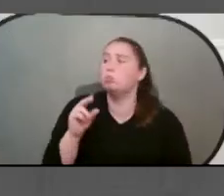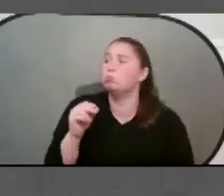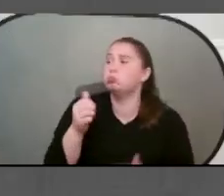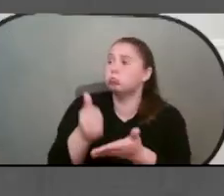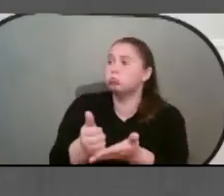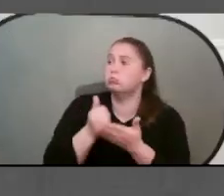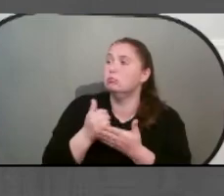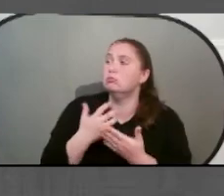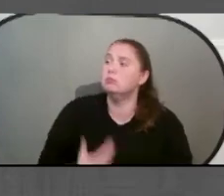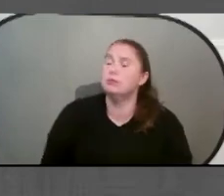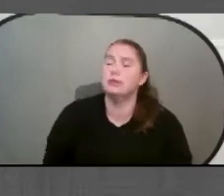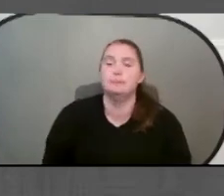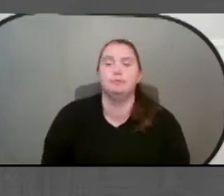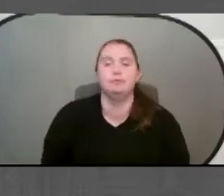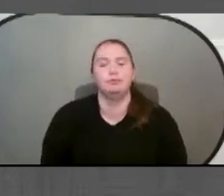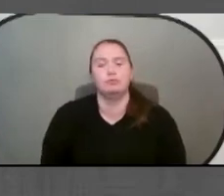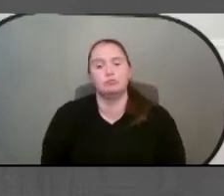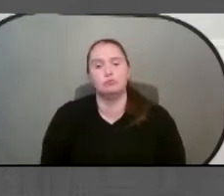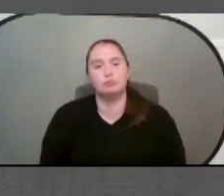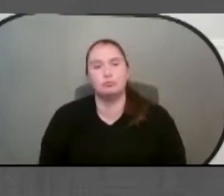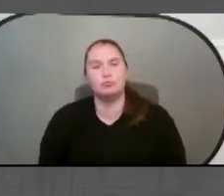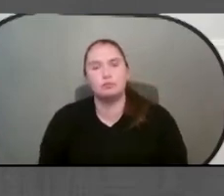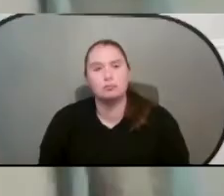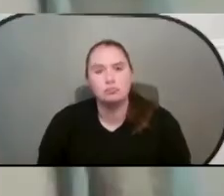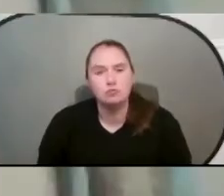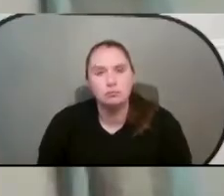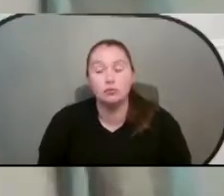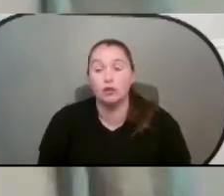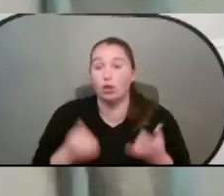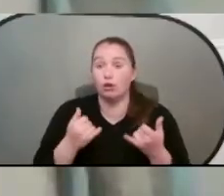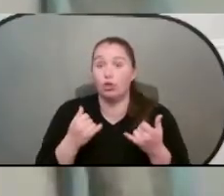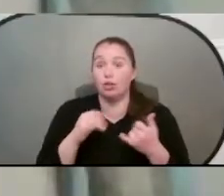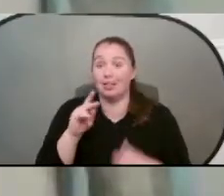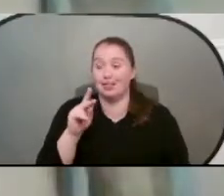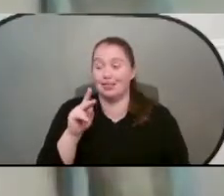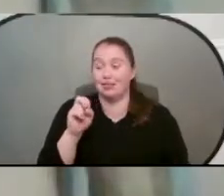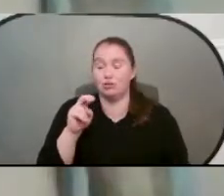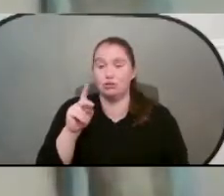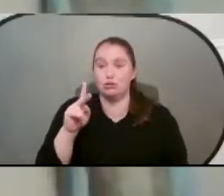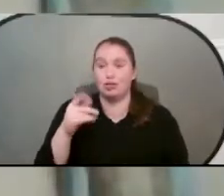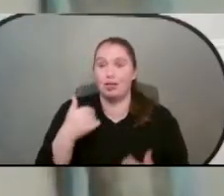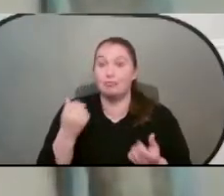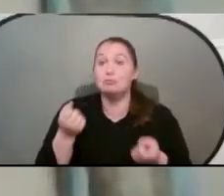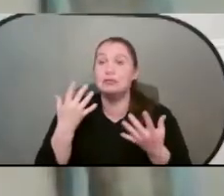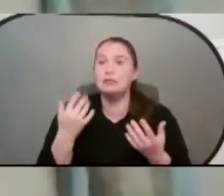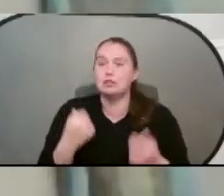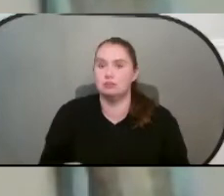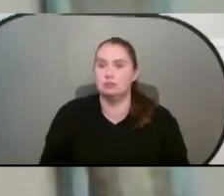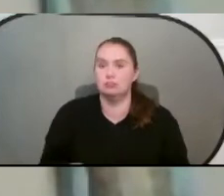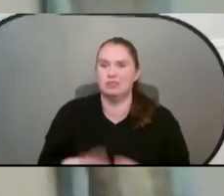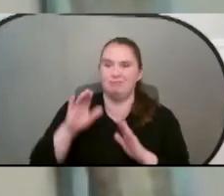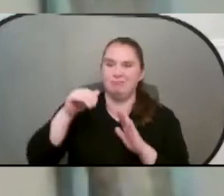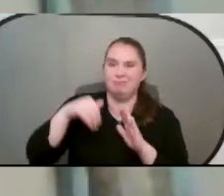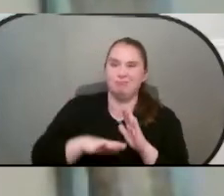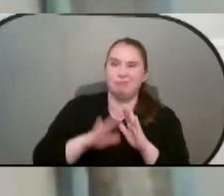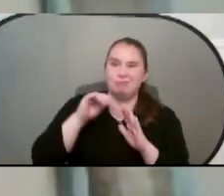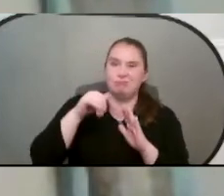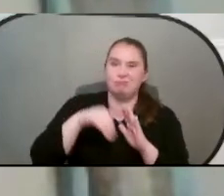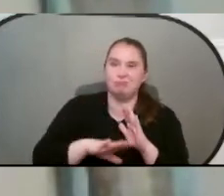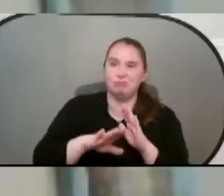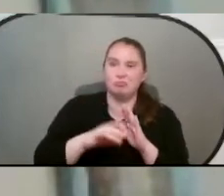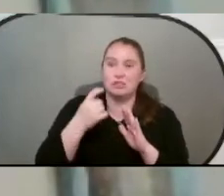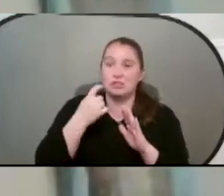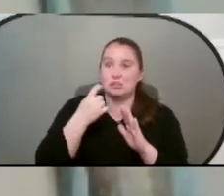many students are at Kendrick right now? Currently we fluctuate. We've been getting a lot in and out, but as of last week, the